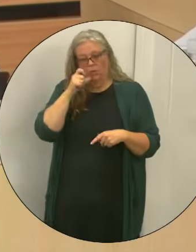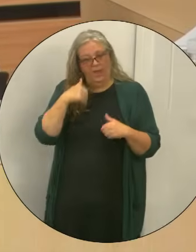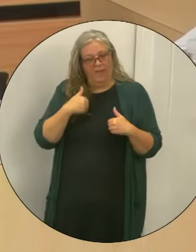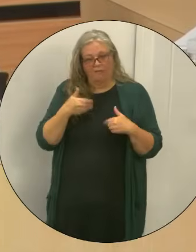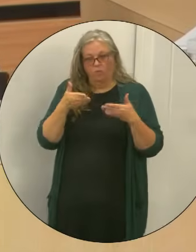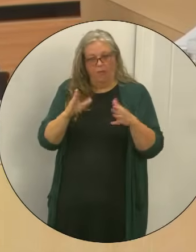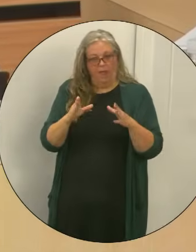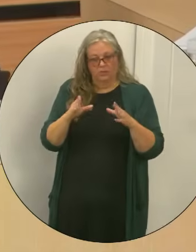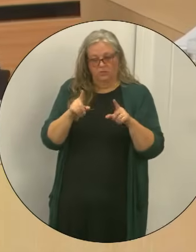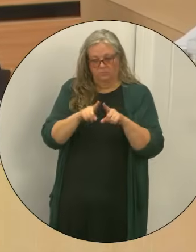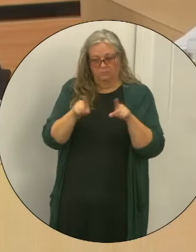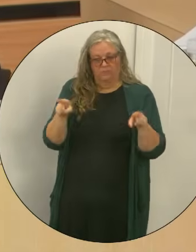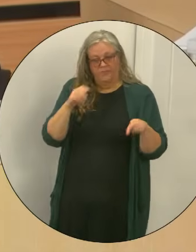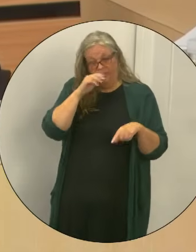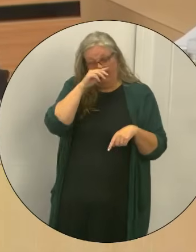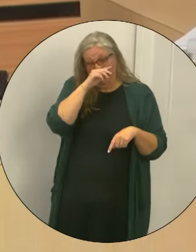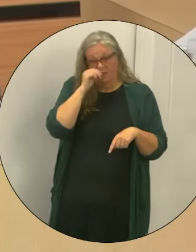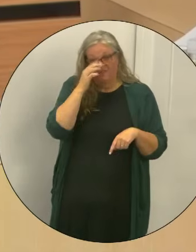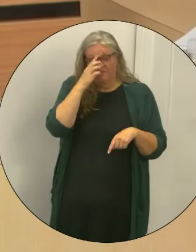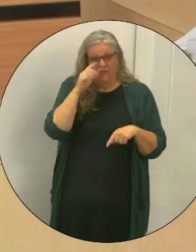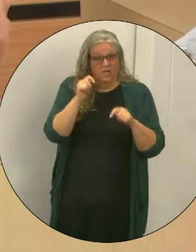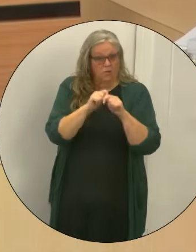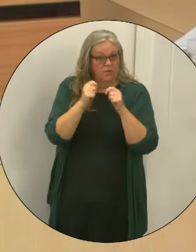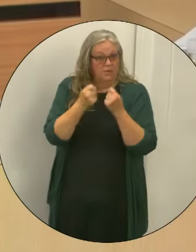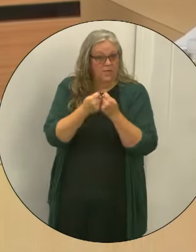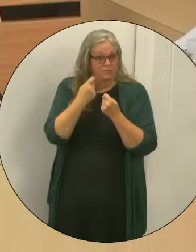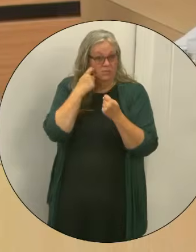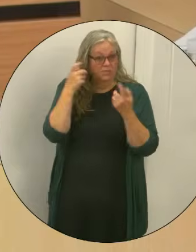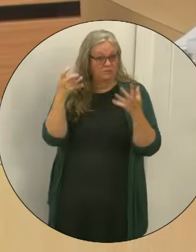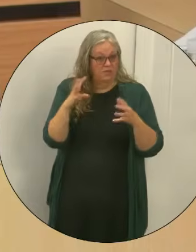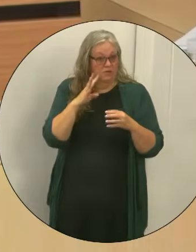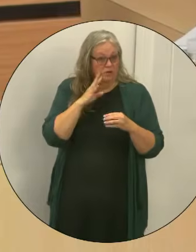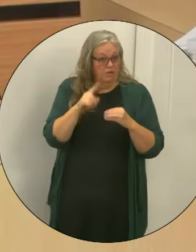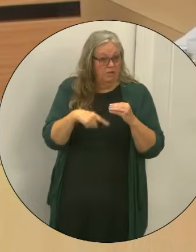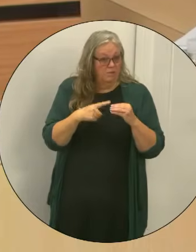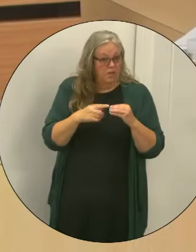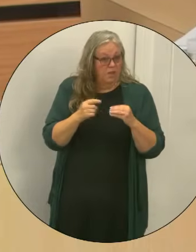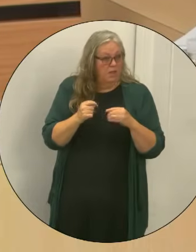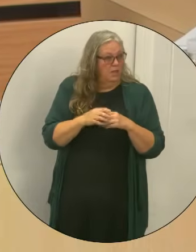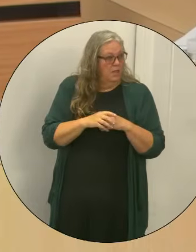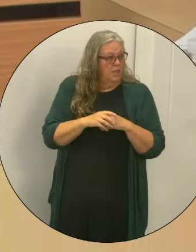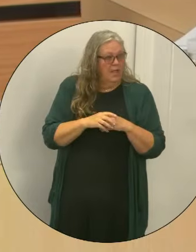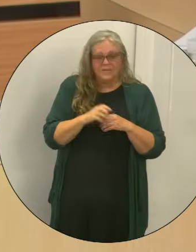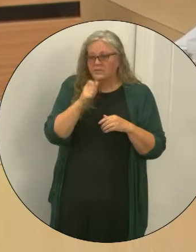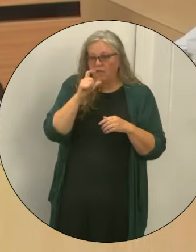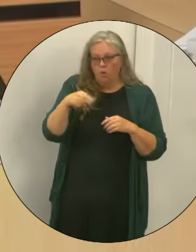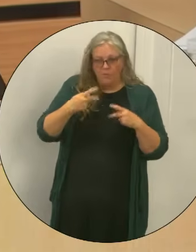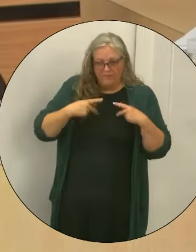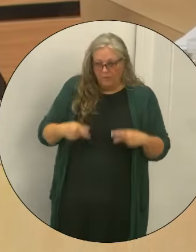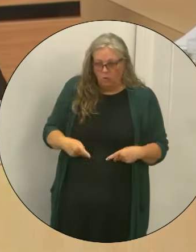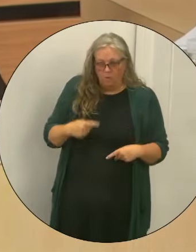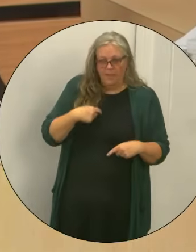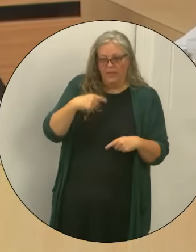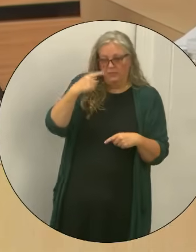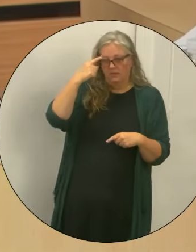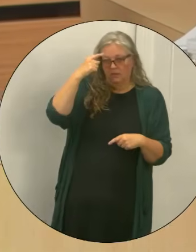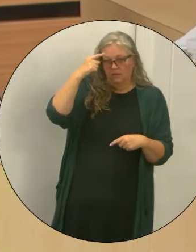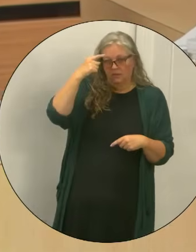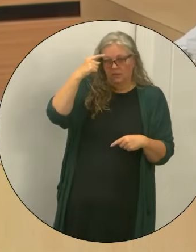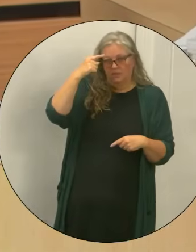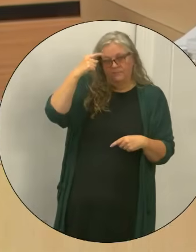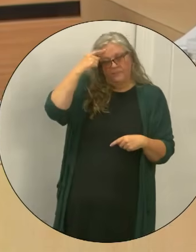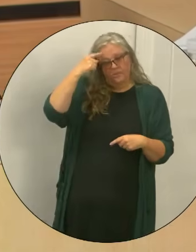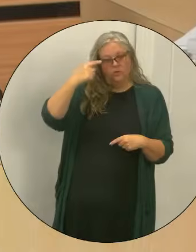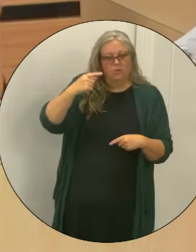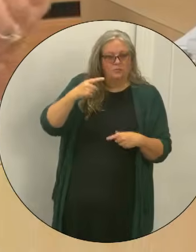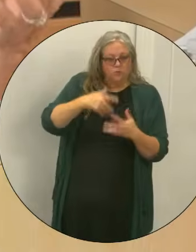fact, your team just finished talking about that it's not just physical, it is, socio-emotional also. So is there any plan in